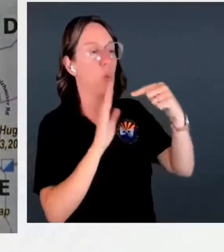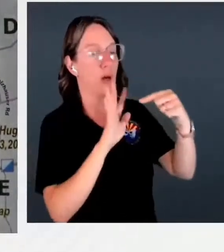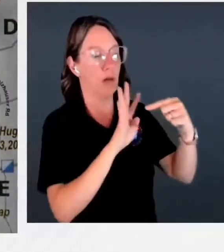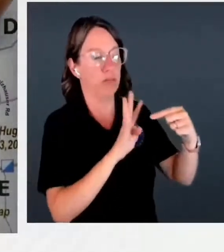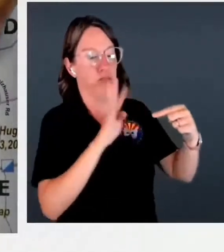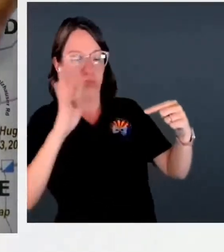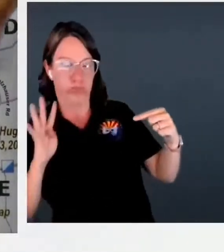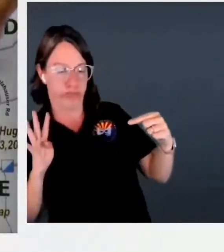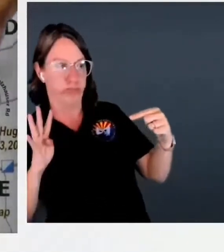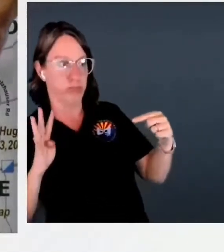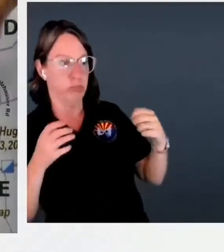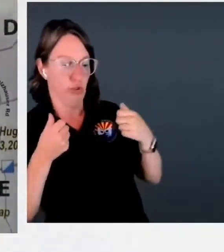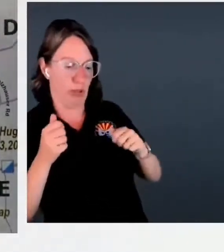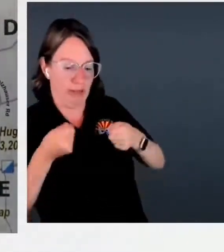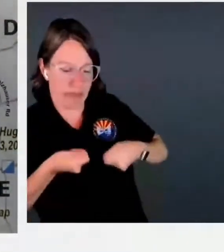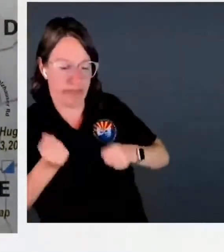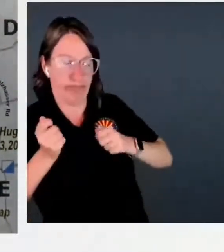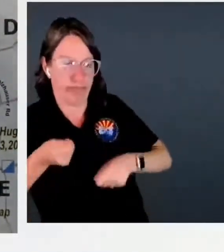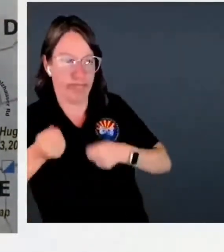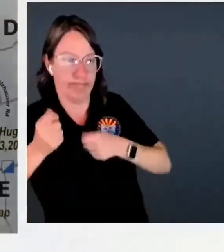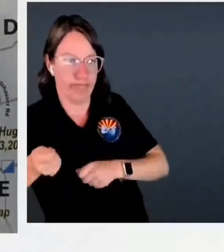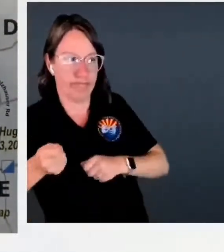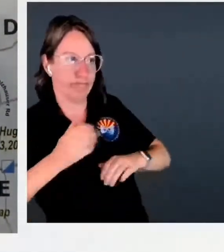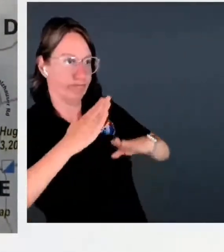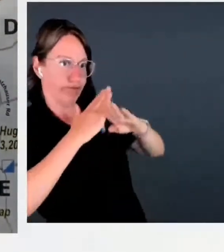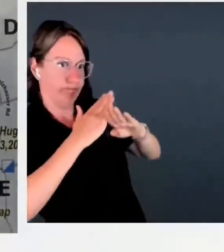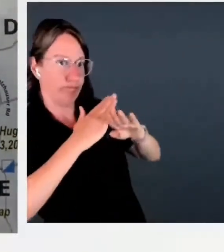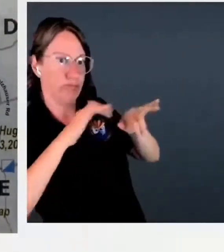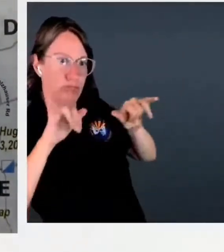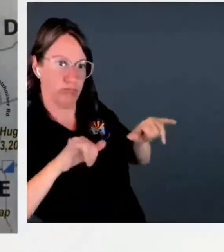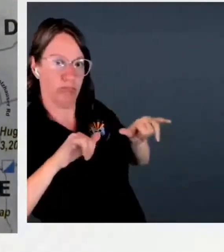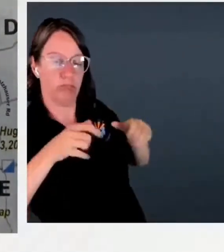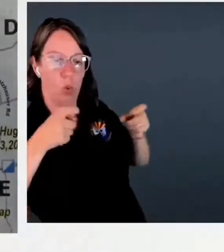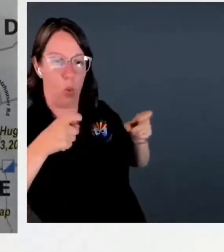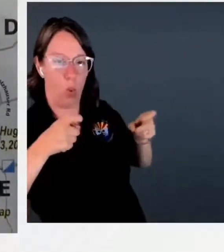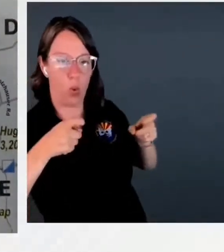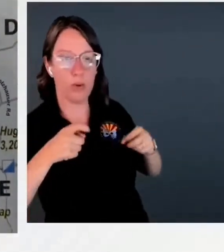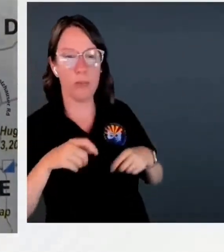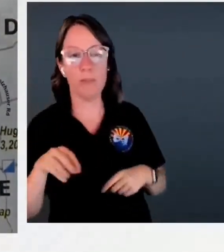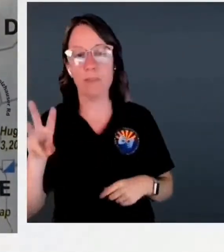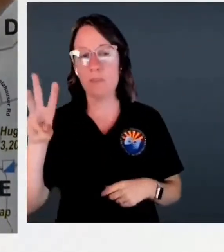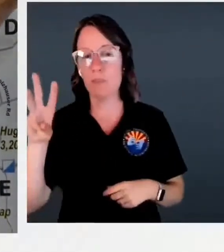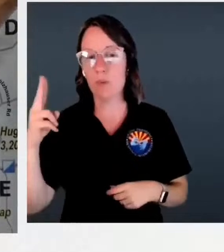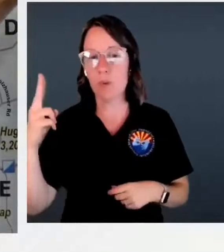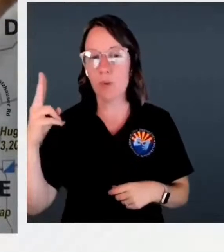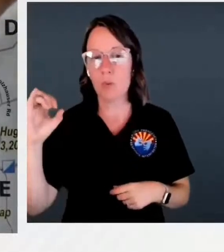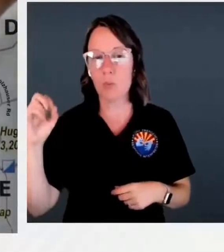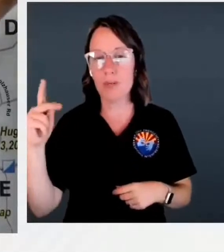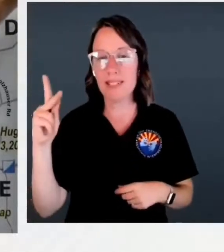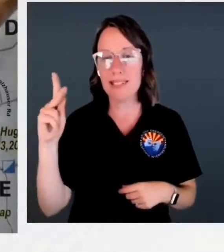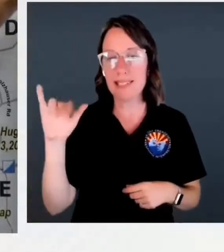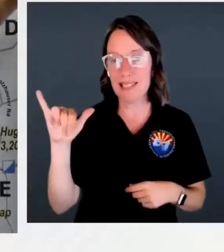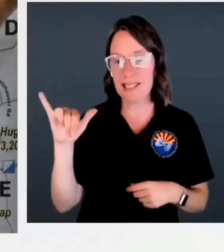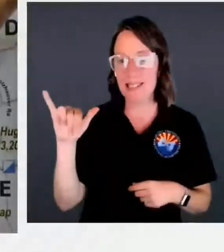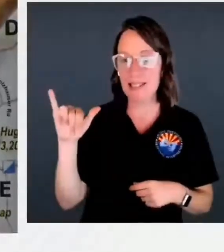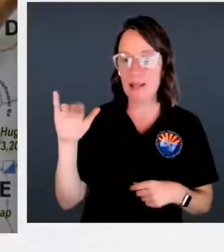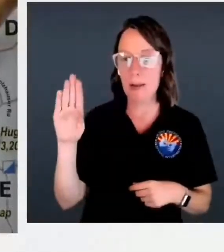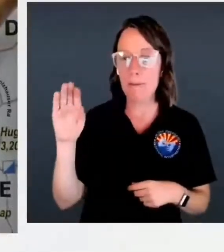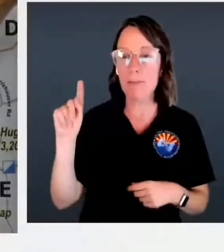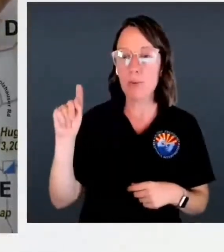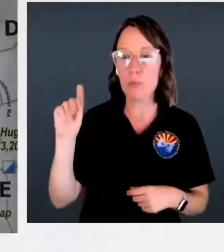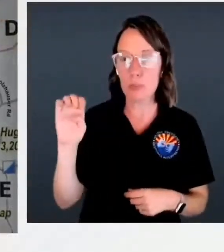a line up to Whiskey Butte because there's a very large drainage that comes in there. If the fire gets into that, that's our plan, is to have folks